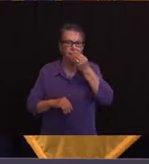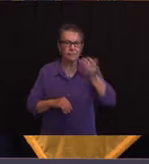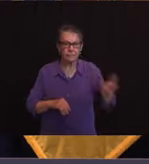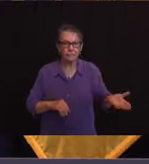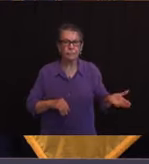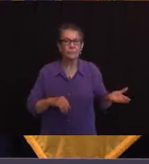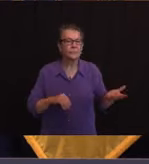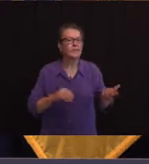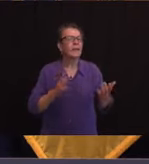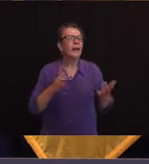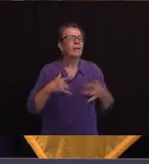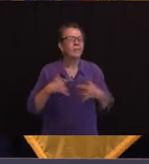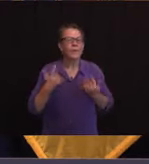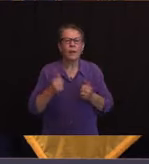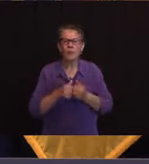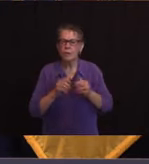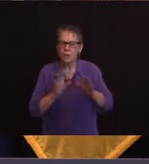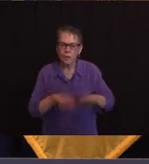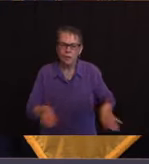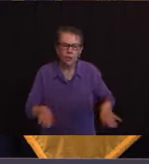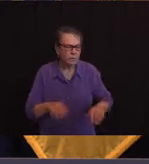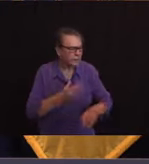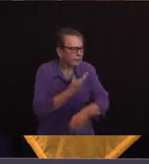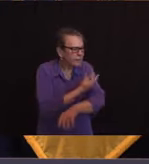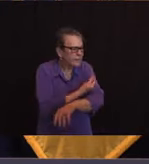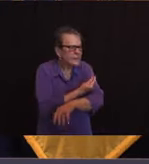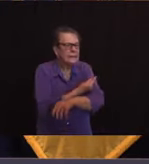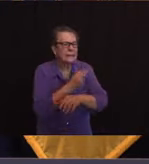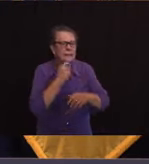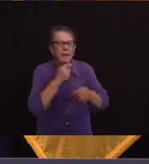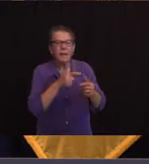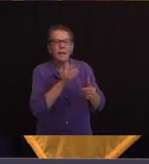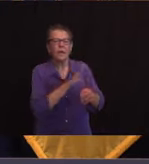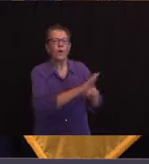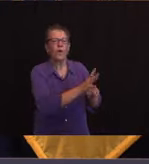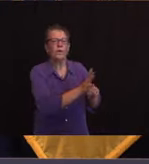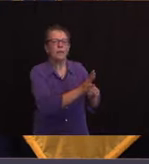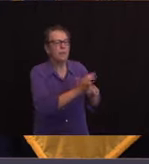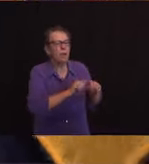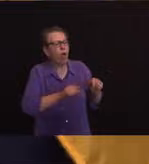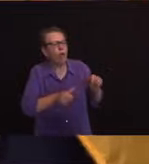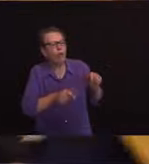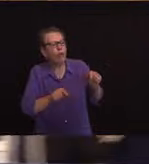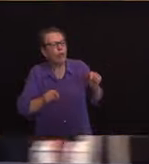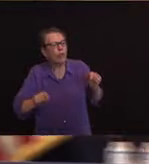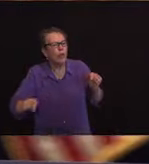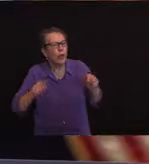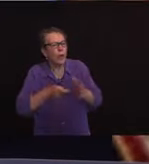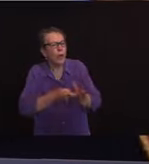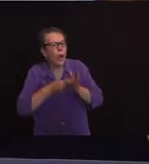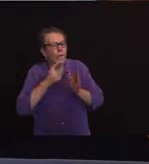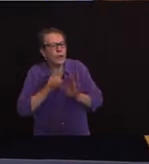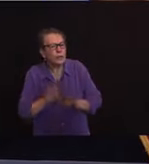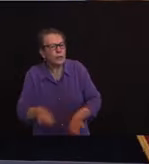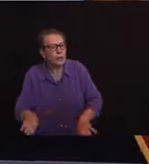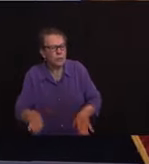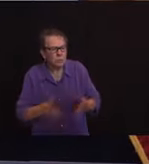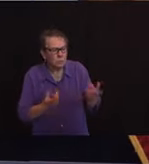be getting? Where are we on that? Where are we on reminding folks that those still matter? Sure, on